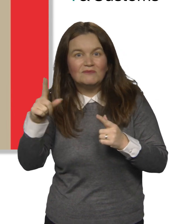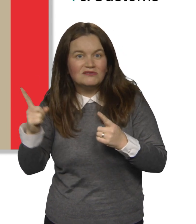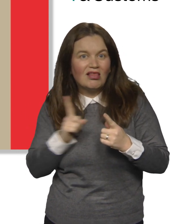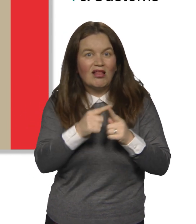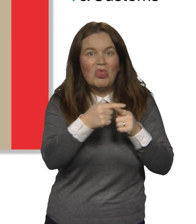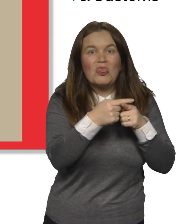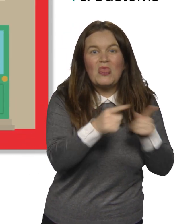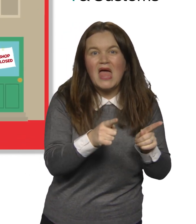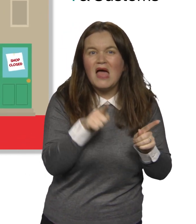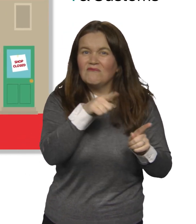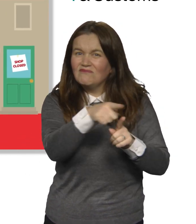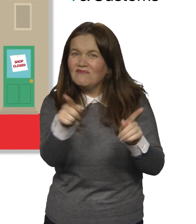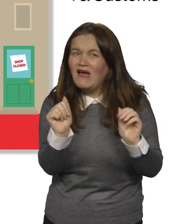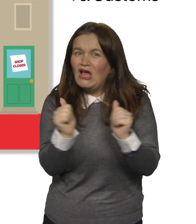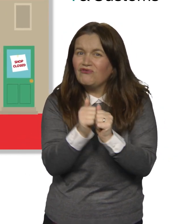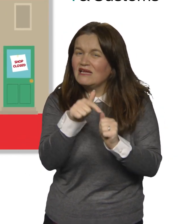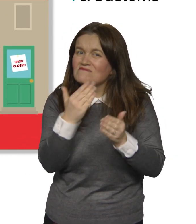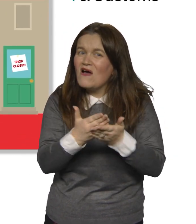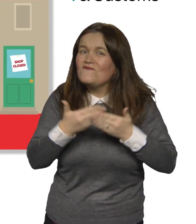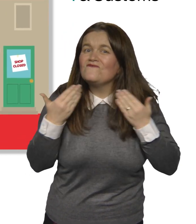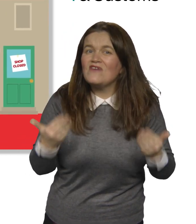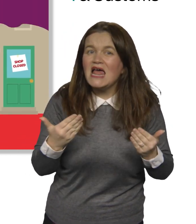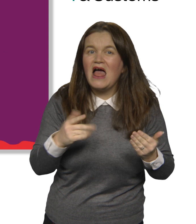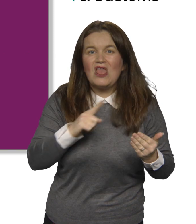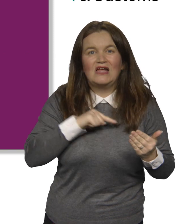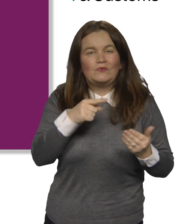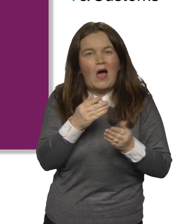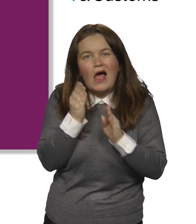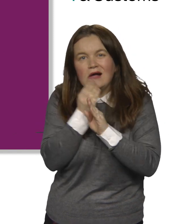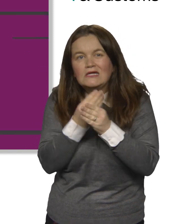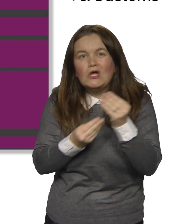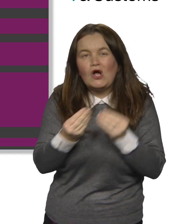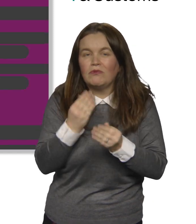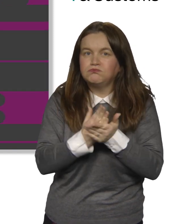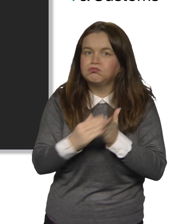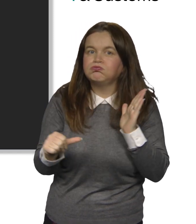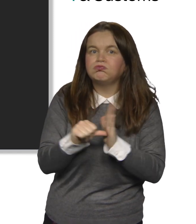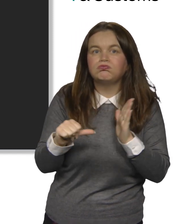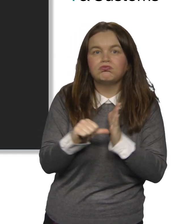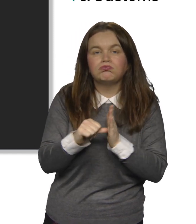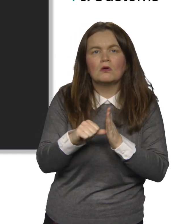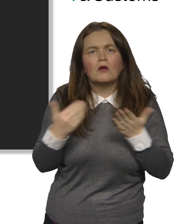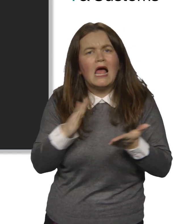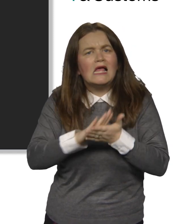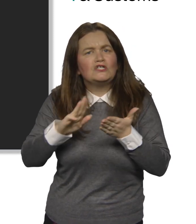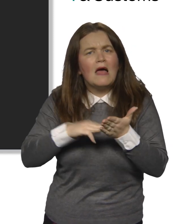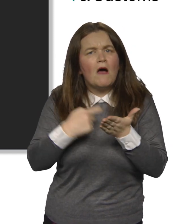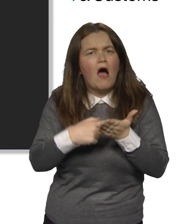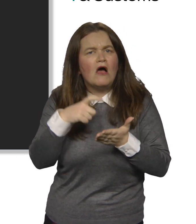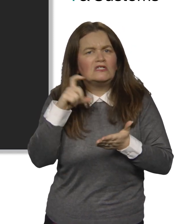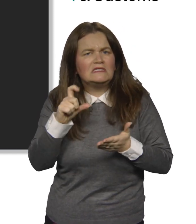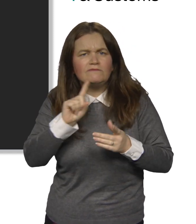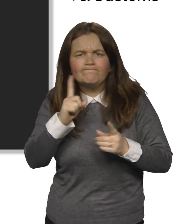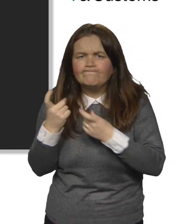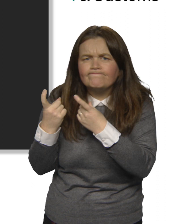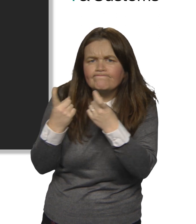customers away from honest businesses. And we're sure you'll agree, that's just not fair. This is why the hidden economy is a real